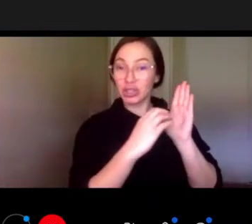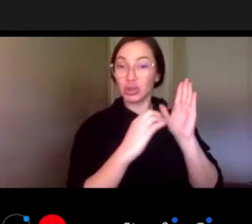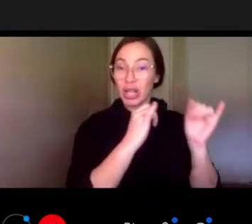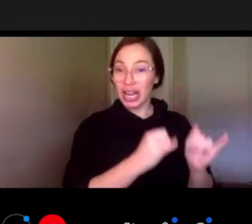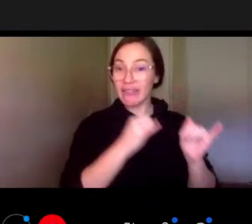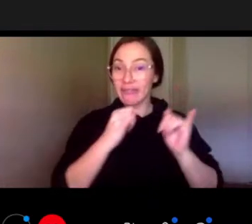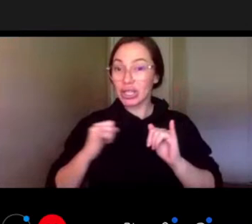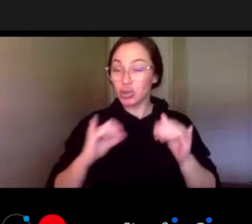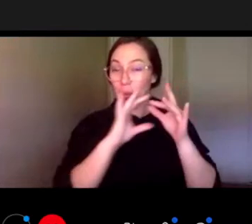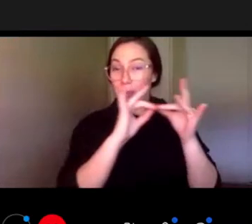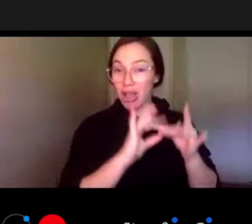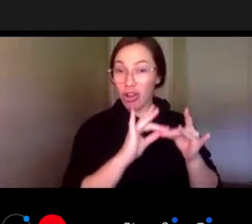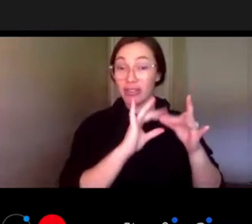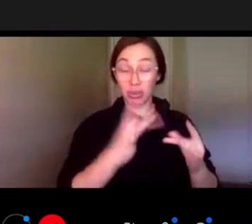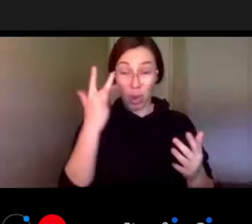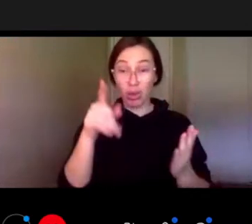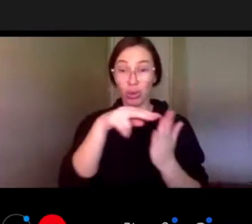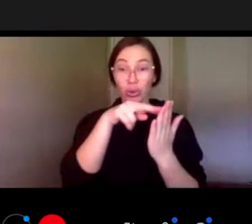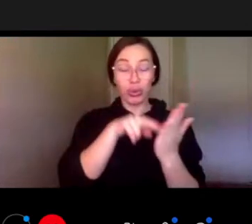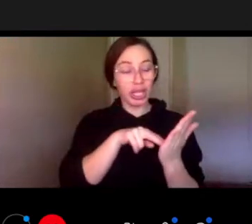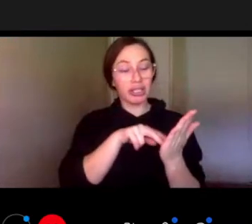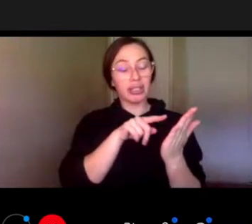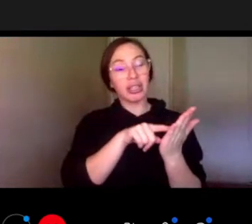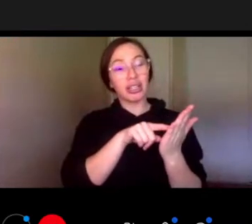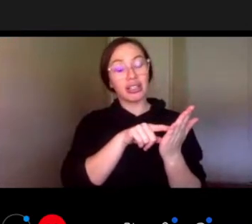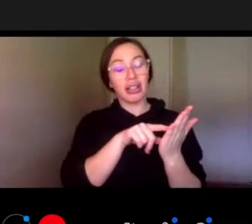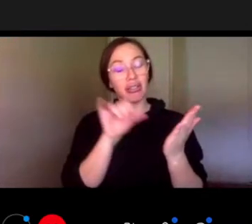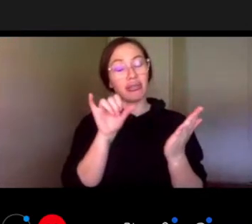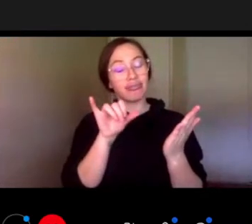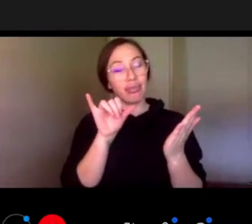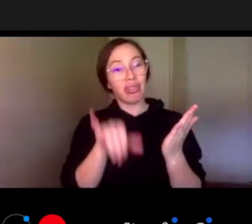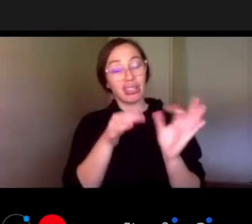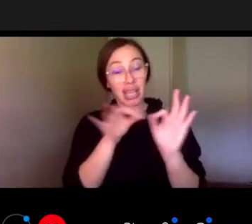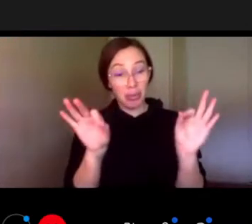thing, because as you read it, that statement,